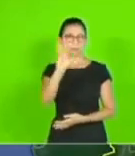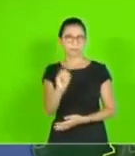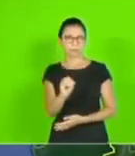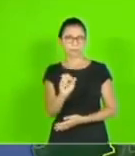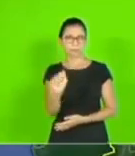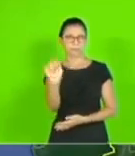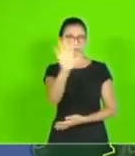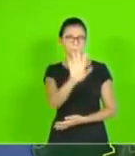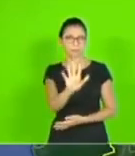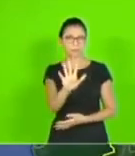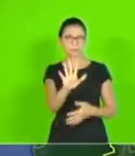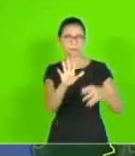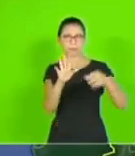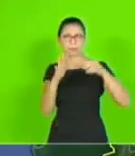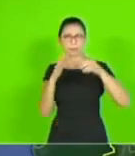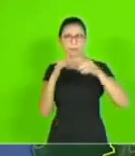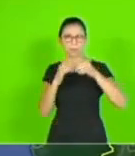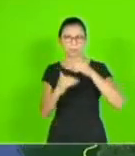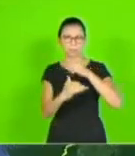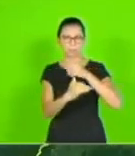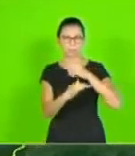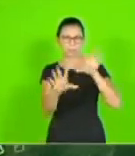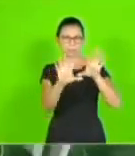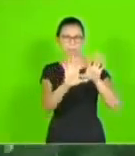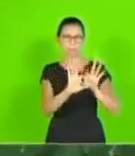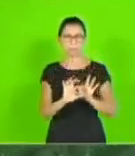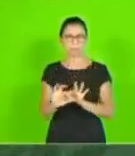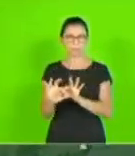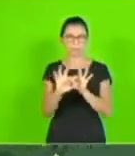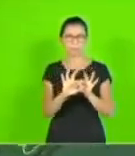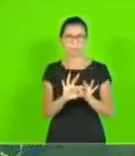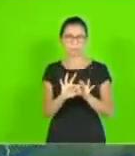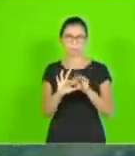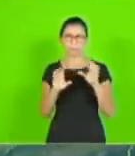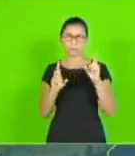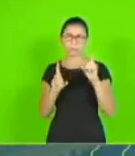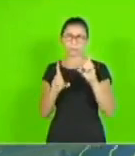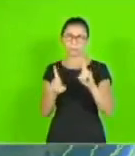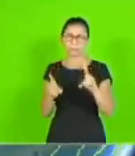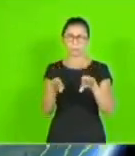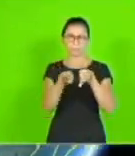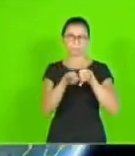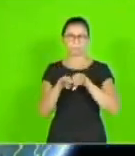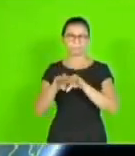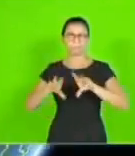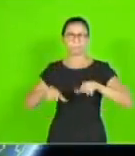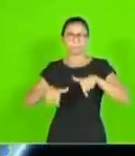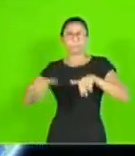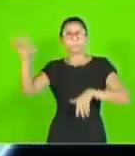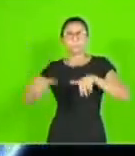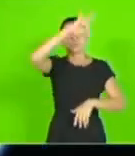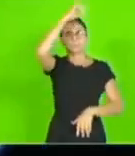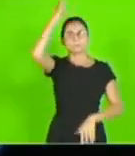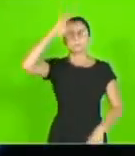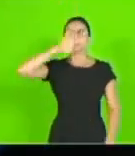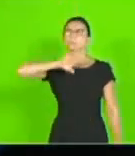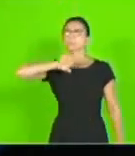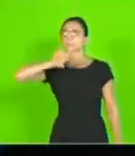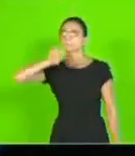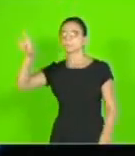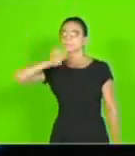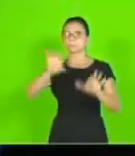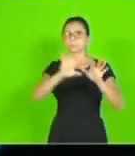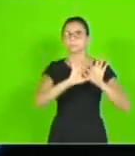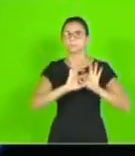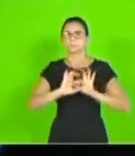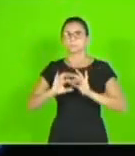There are churches all over the world, including Asia, Europe, America, North America, South